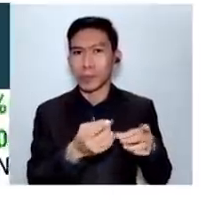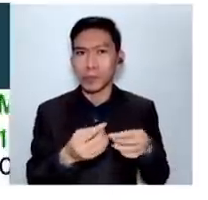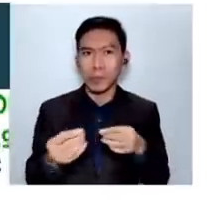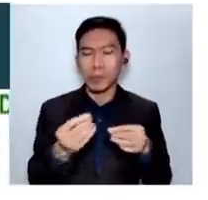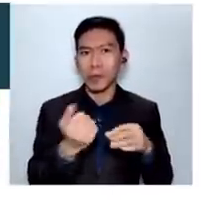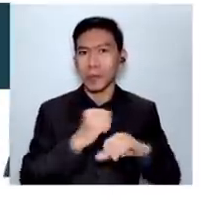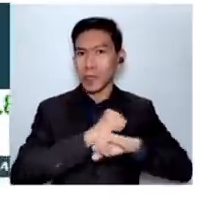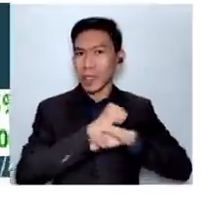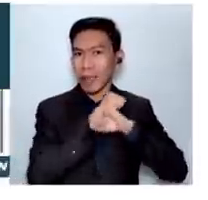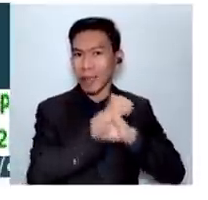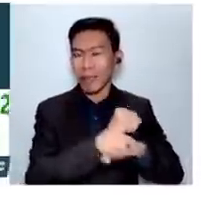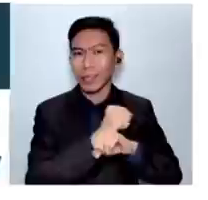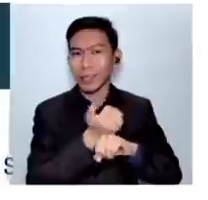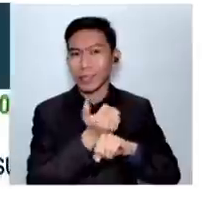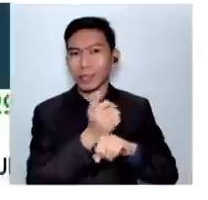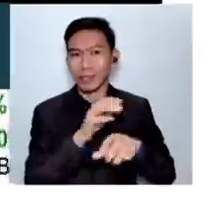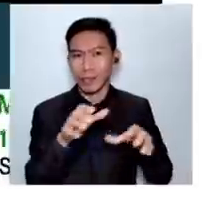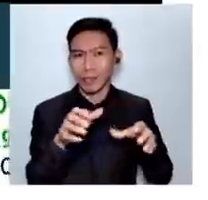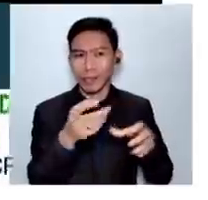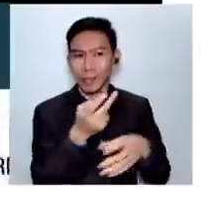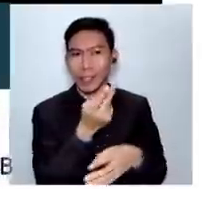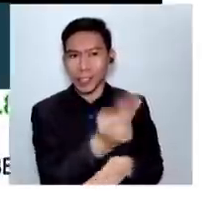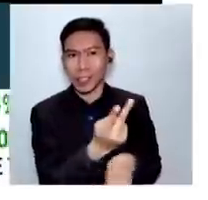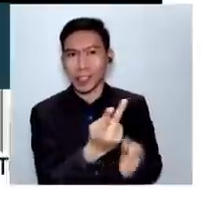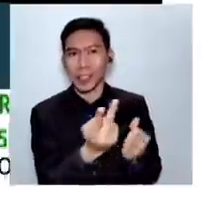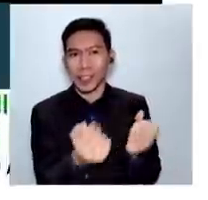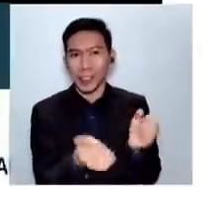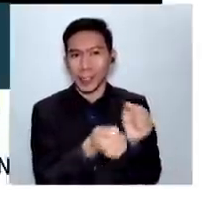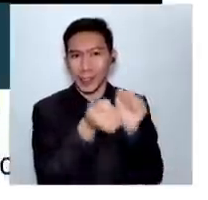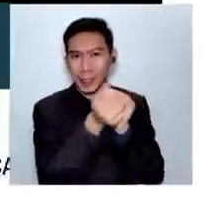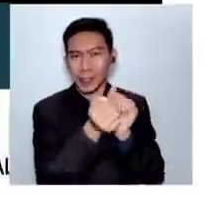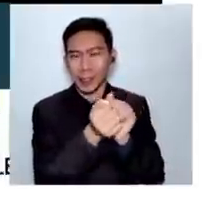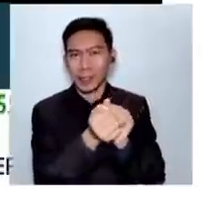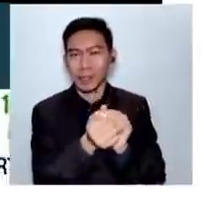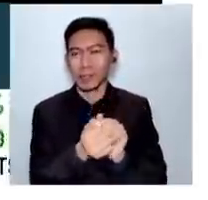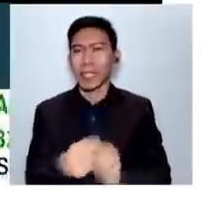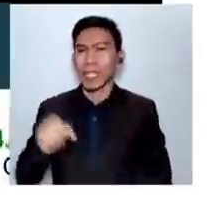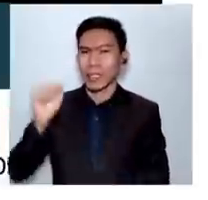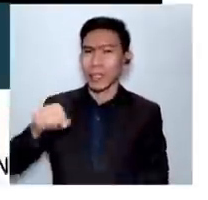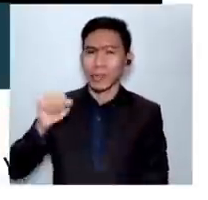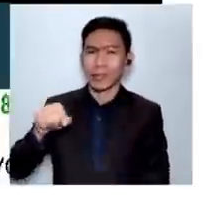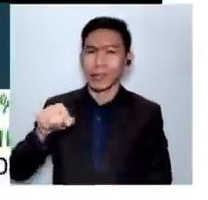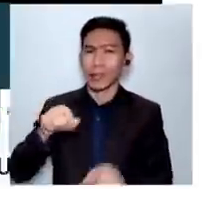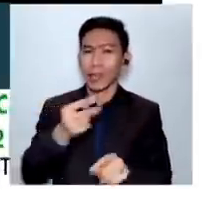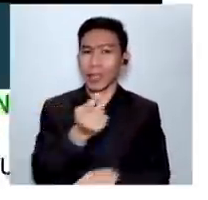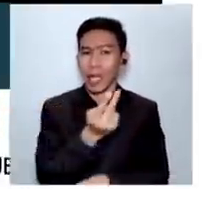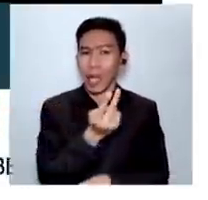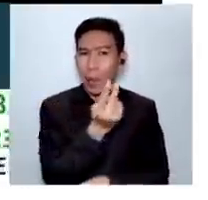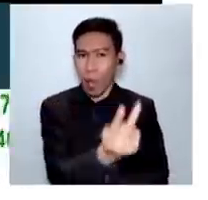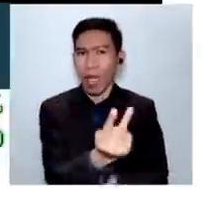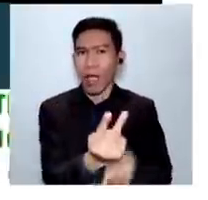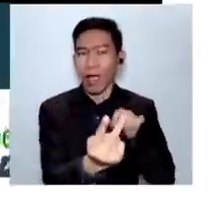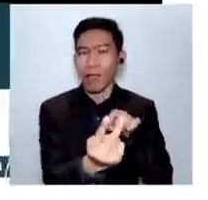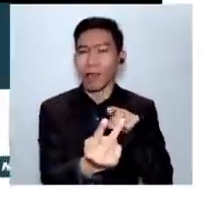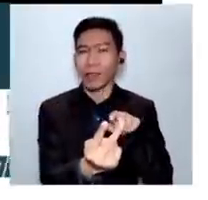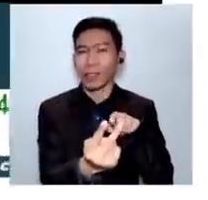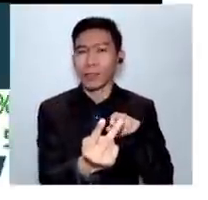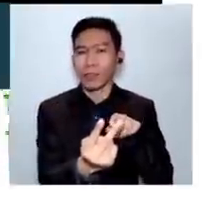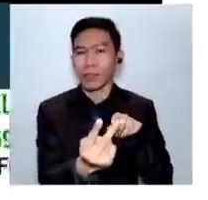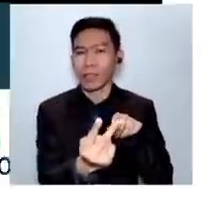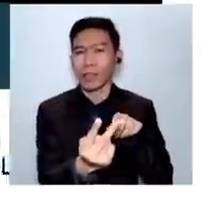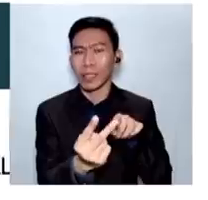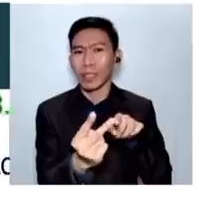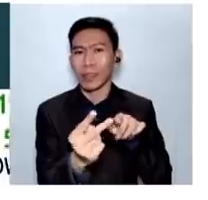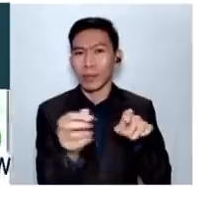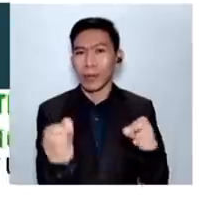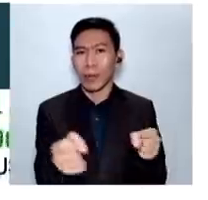Yes, this is going to be the tandem. This is going to be the party to the tandem, the ticket